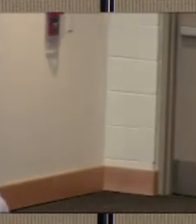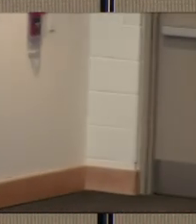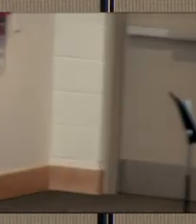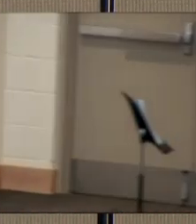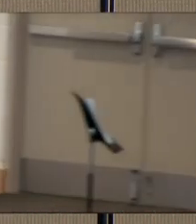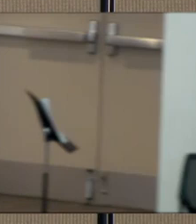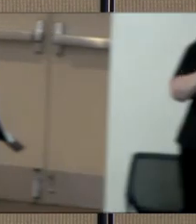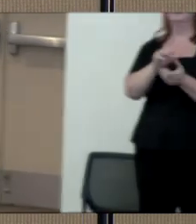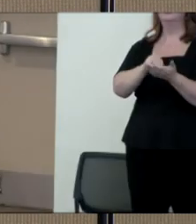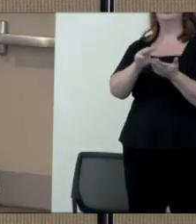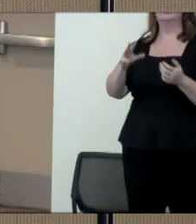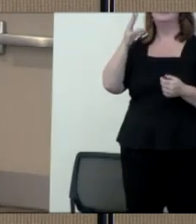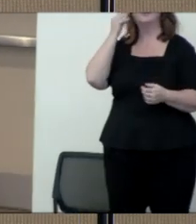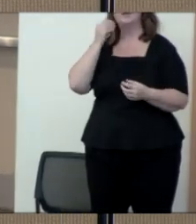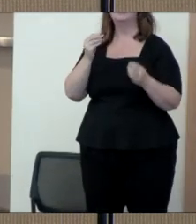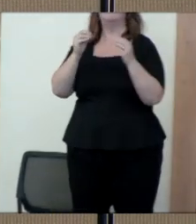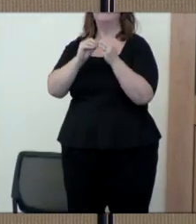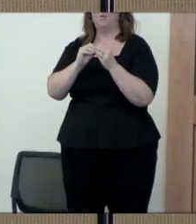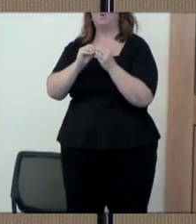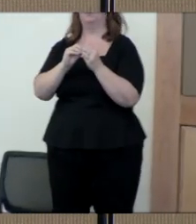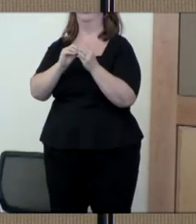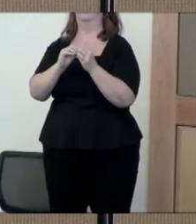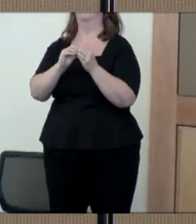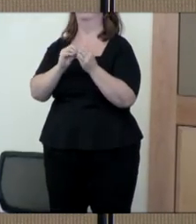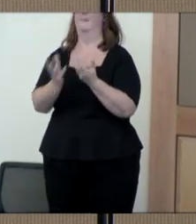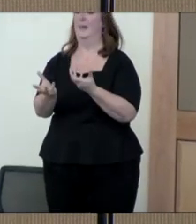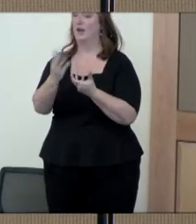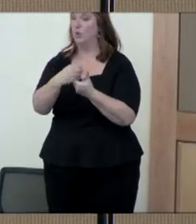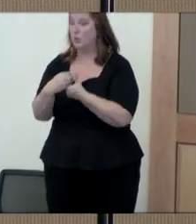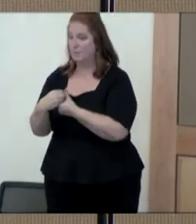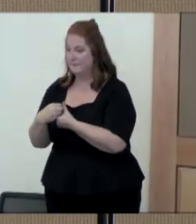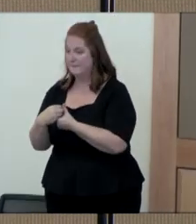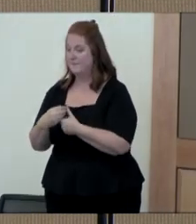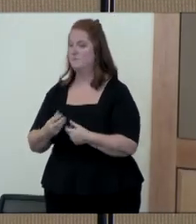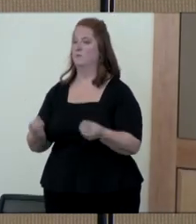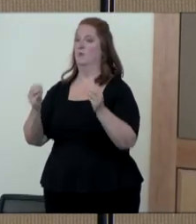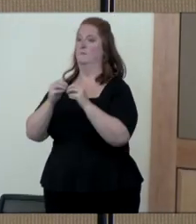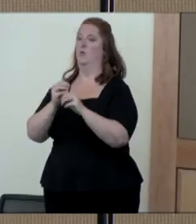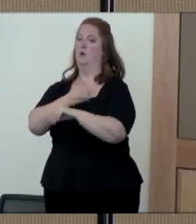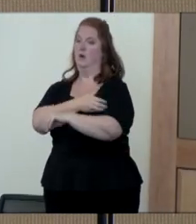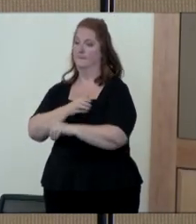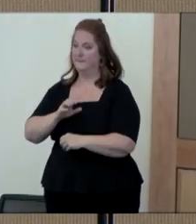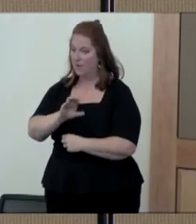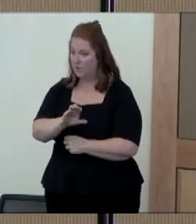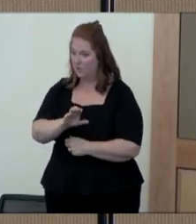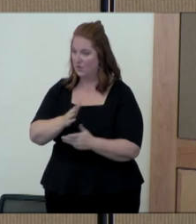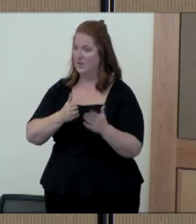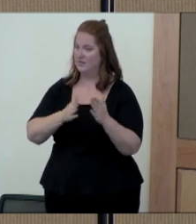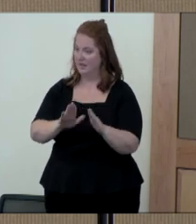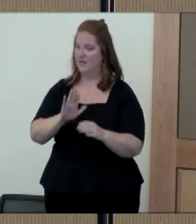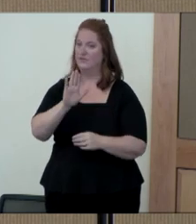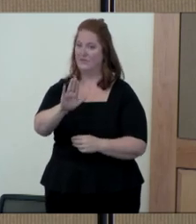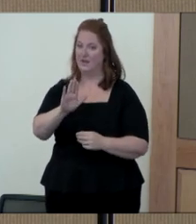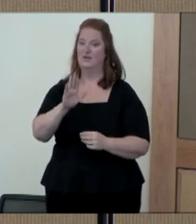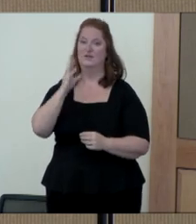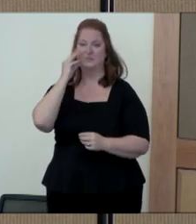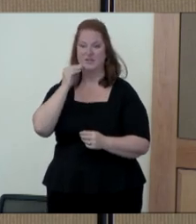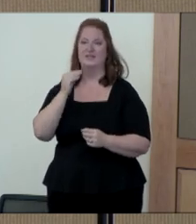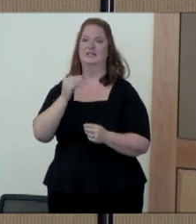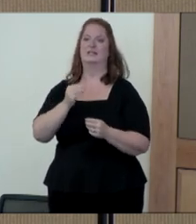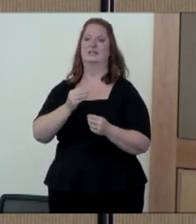more inclusive, more empowering, and it helps them to make the human experience better